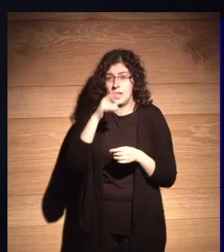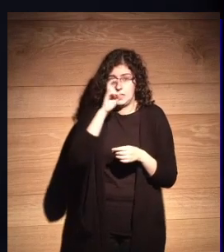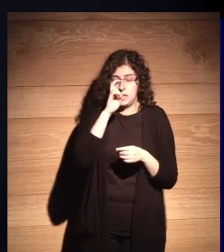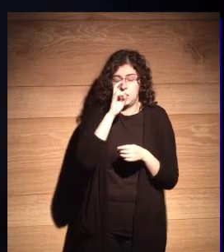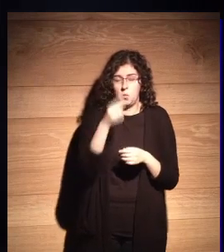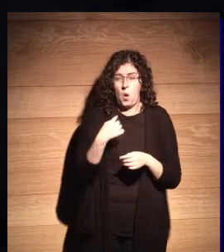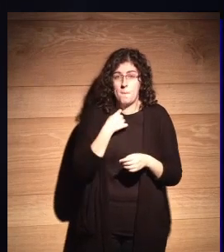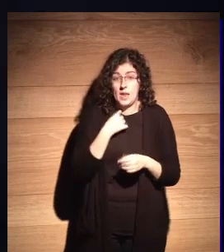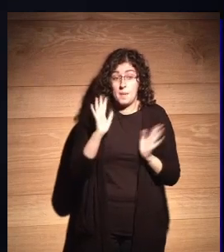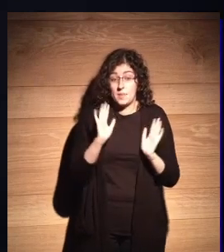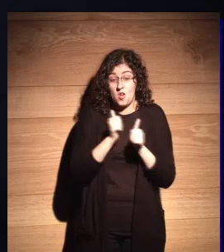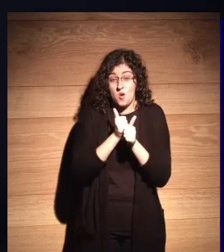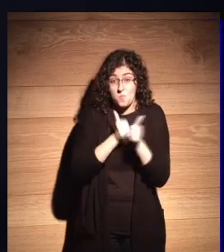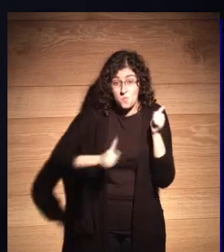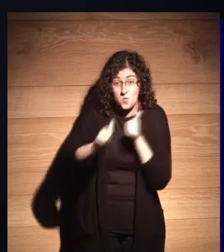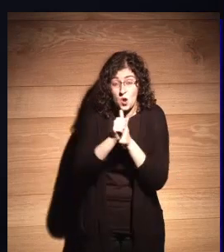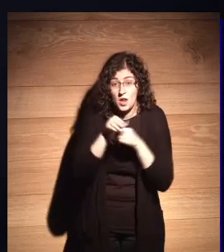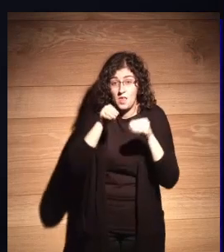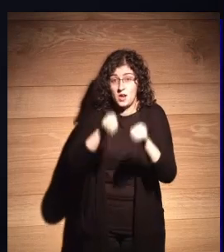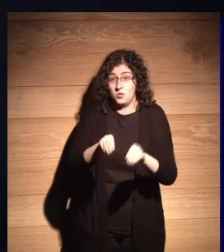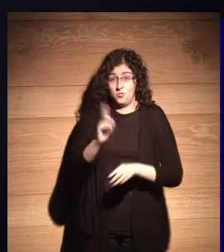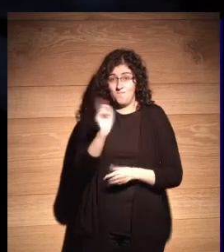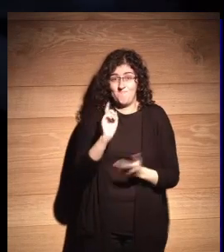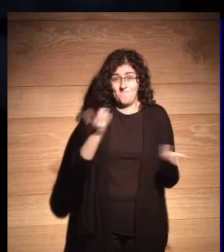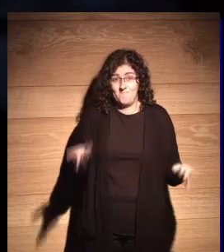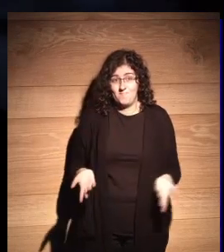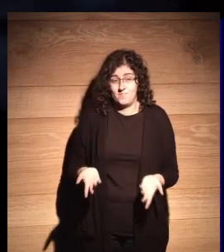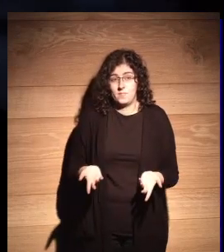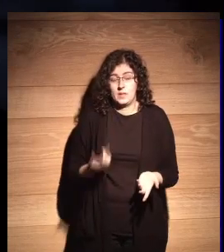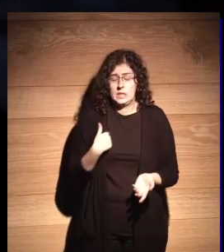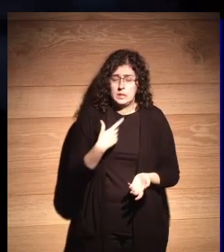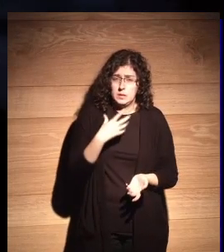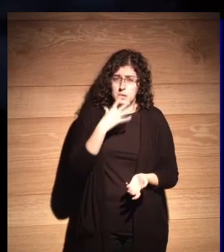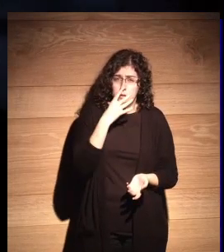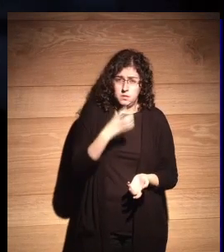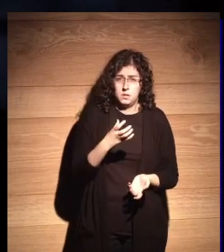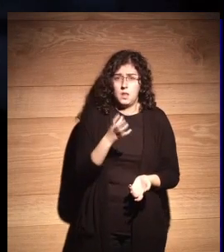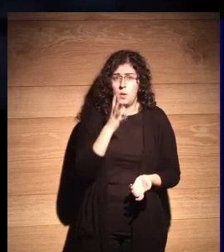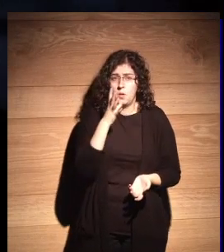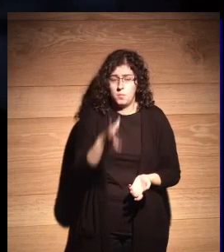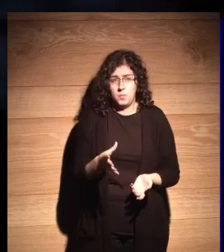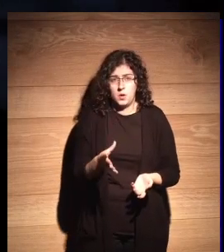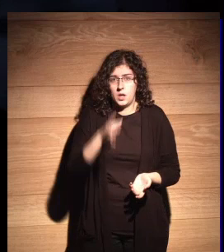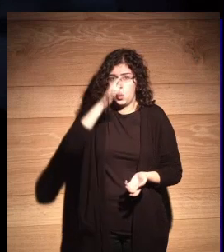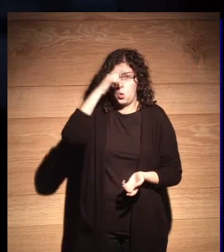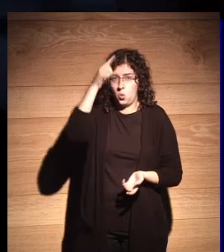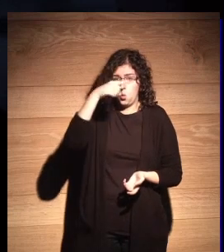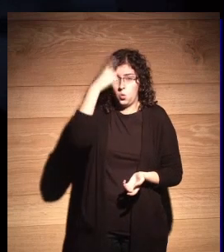I look at China. This is sad because they have an amazing cultural story behind. Oh yeah,